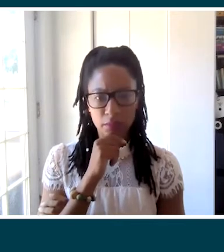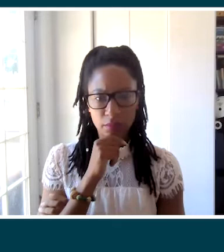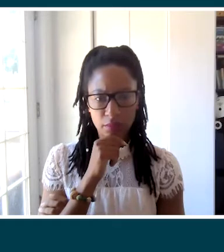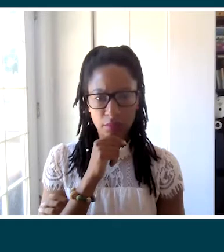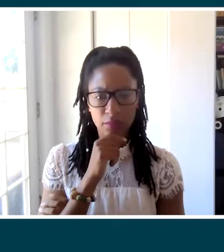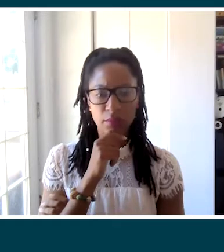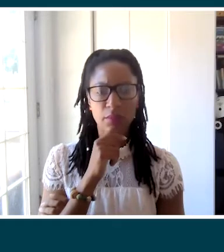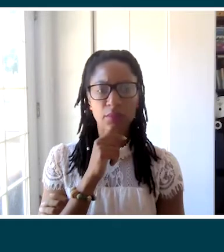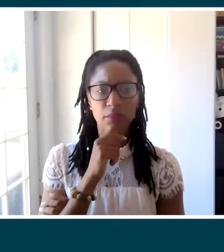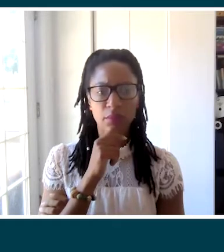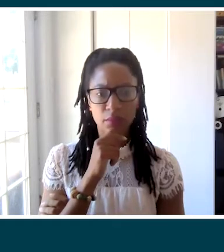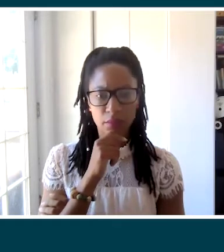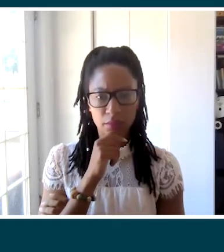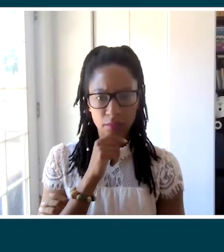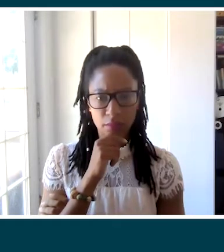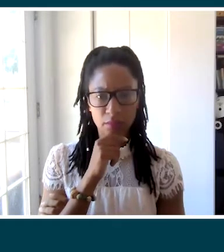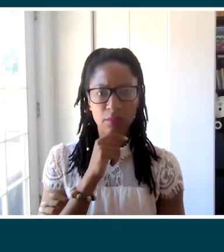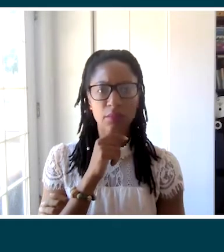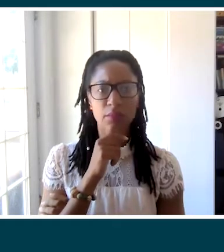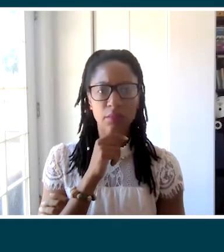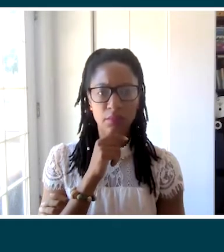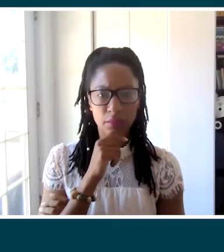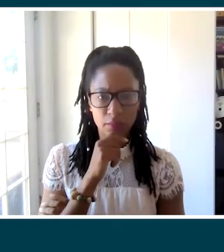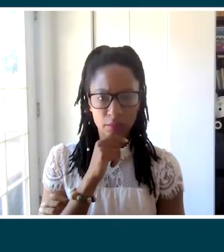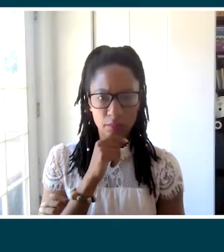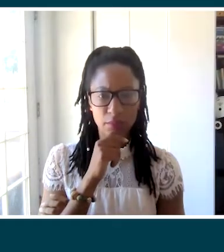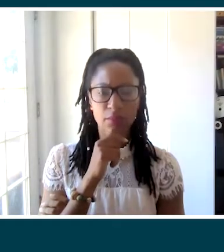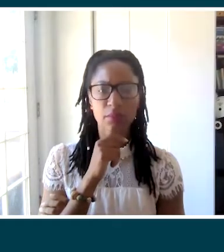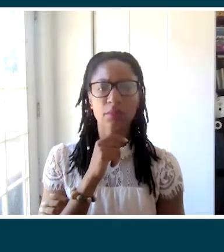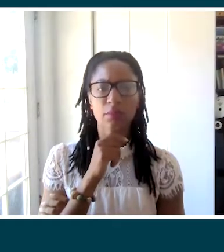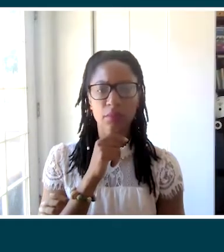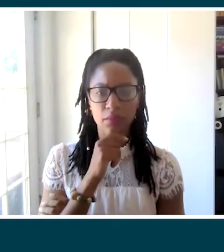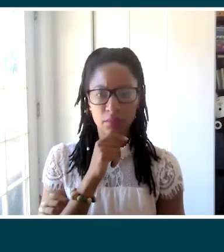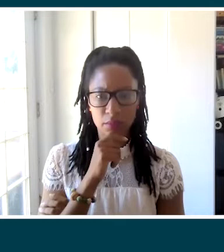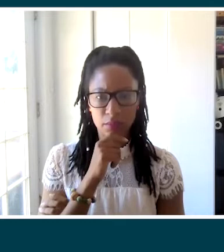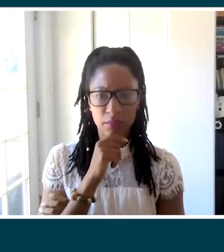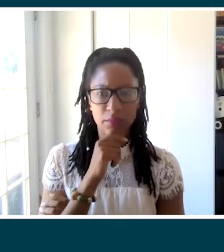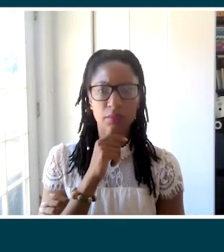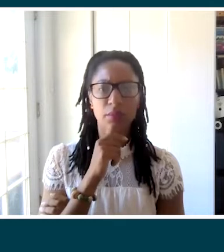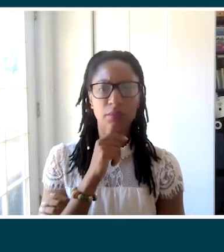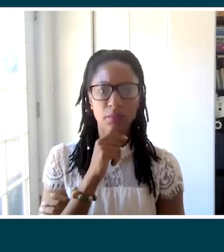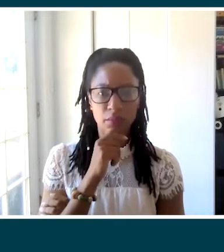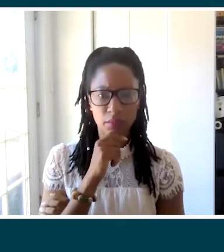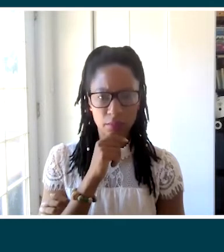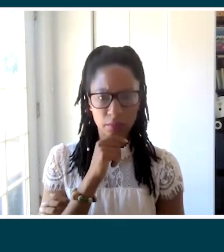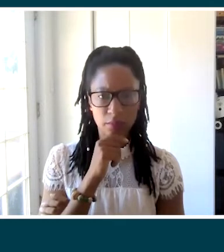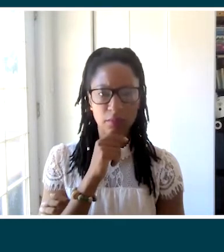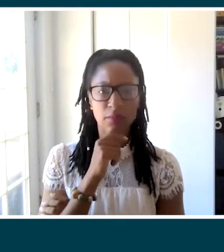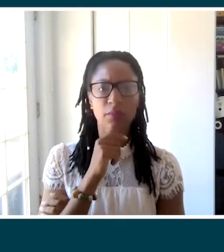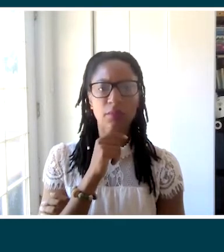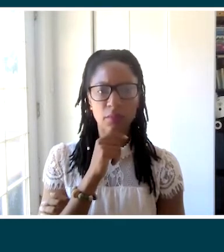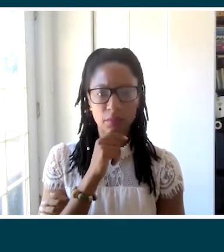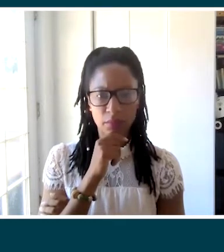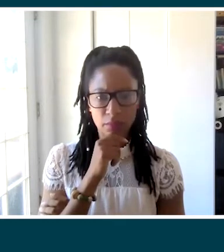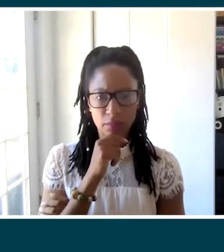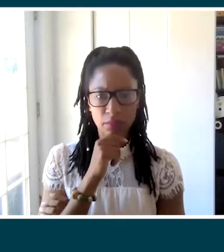if we can try to spur that internal motivation in others, I think it would get us a lot further, because thus far